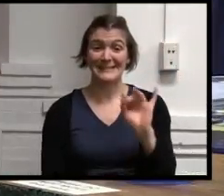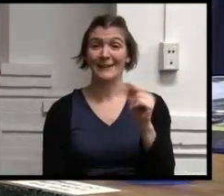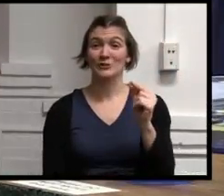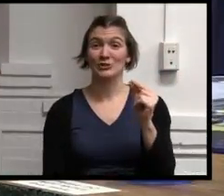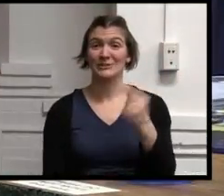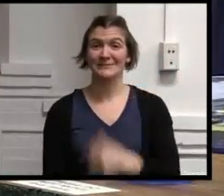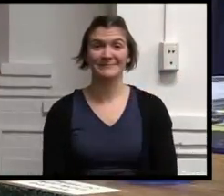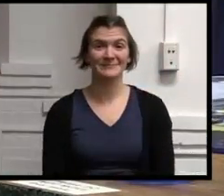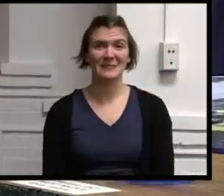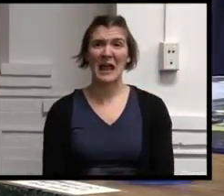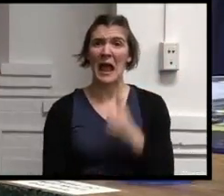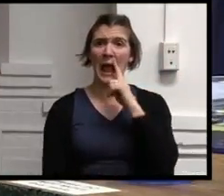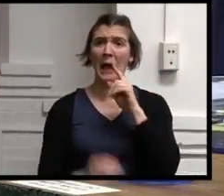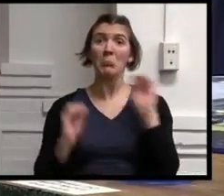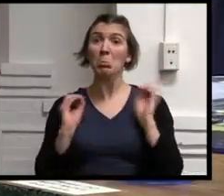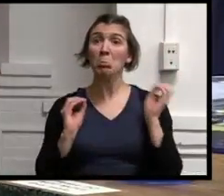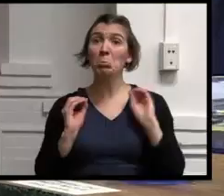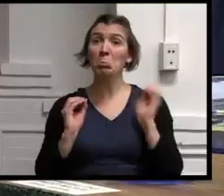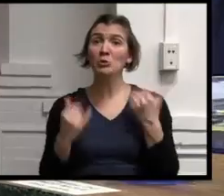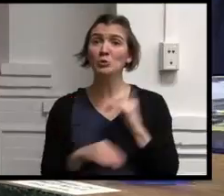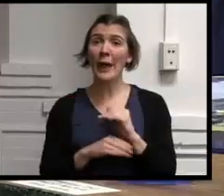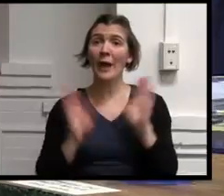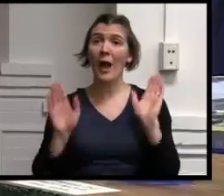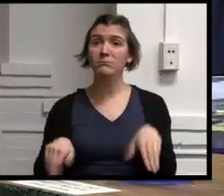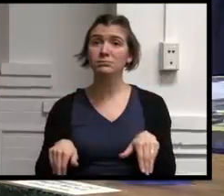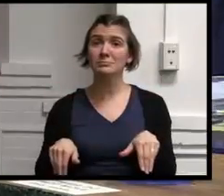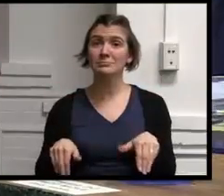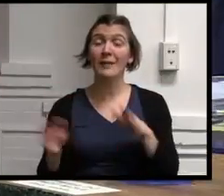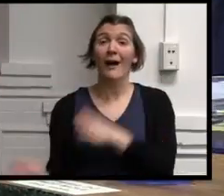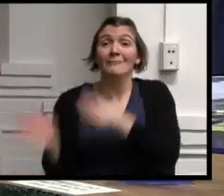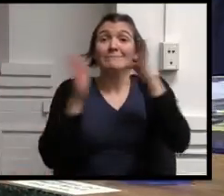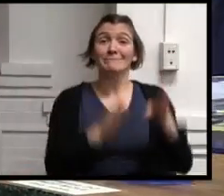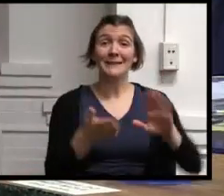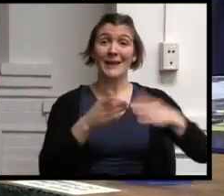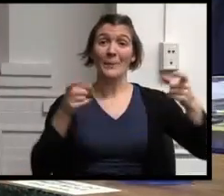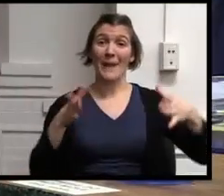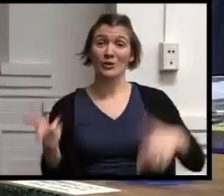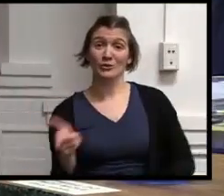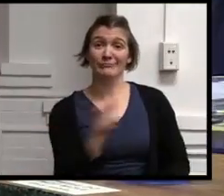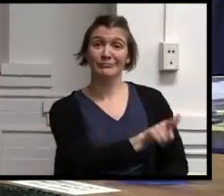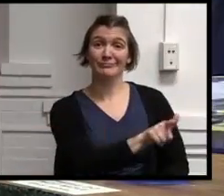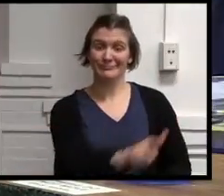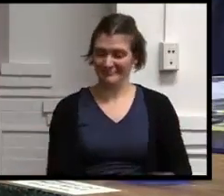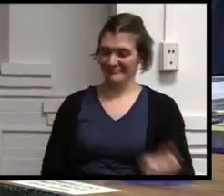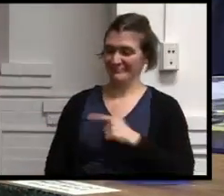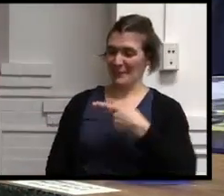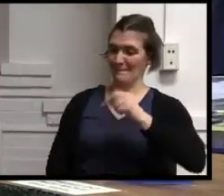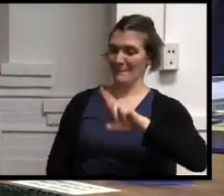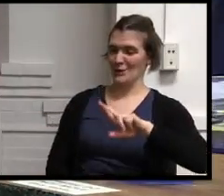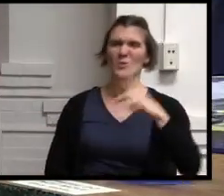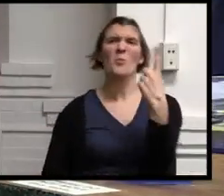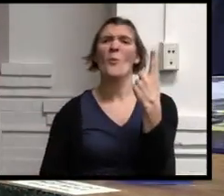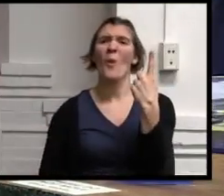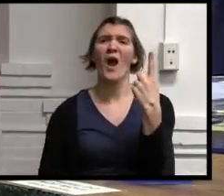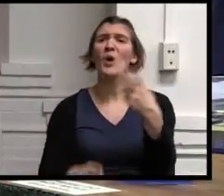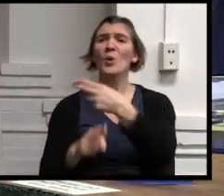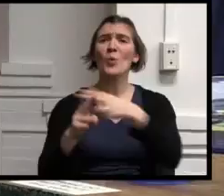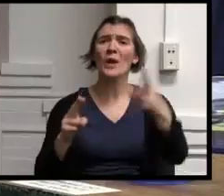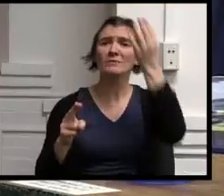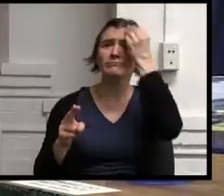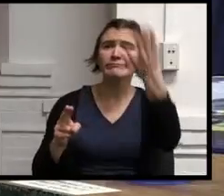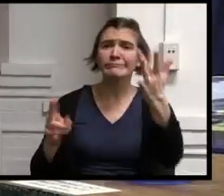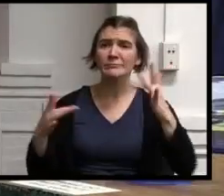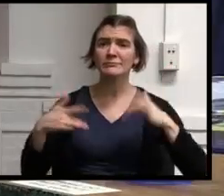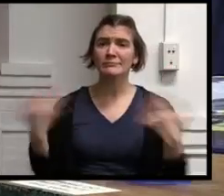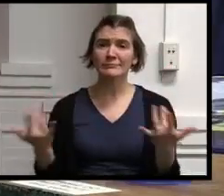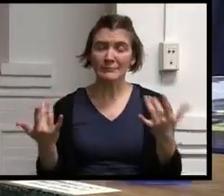and I don't think I have any chair's remarks tonight. Town manager's comments is next. I do have one. Just a quick update on